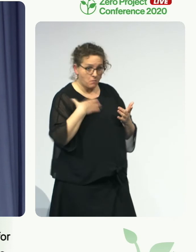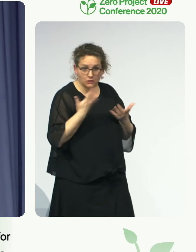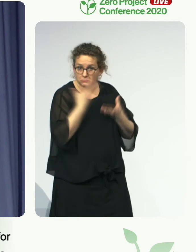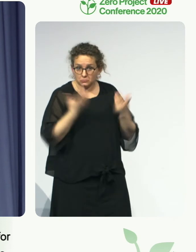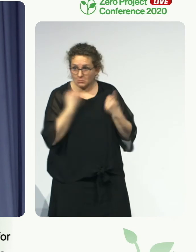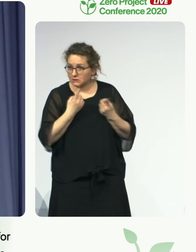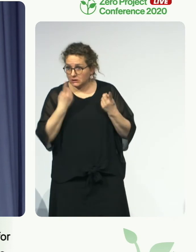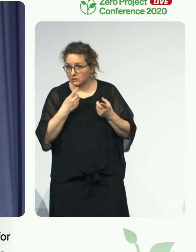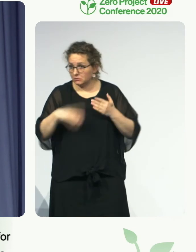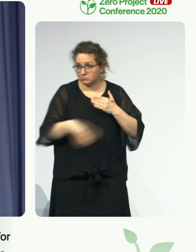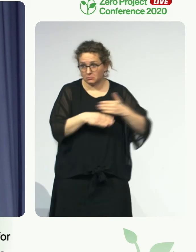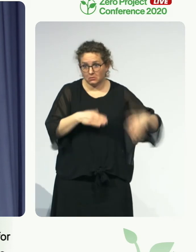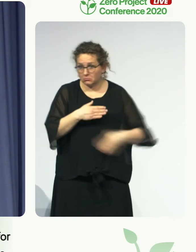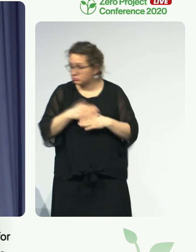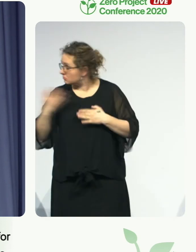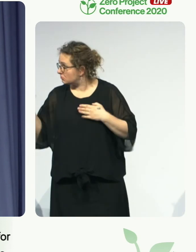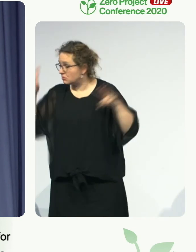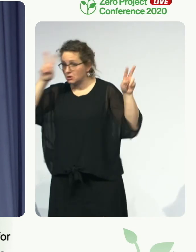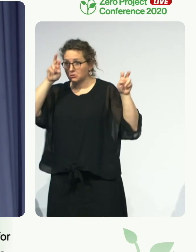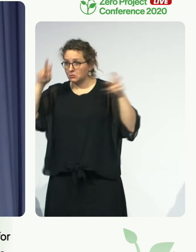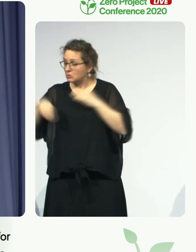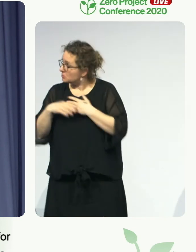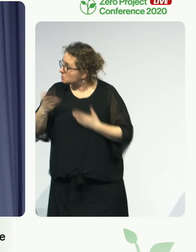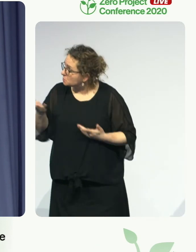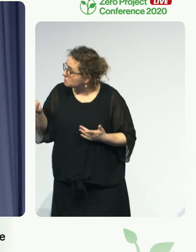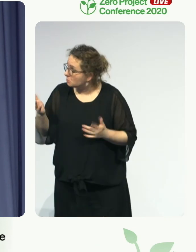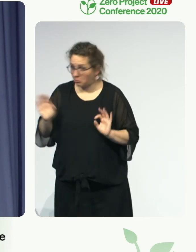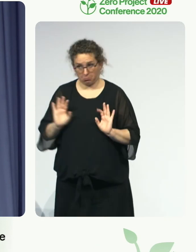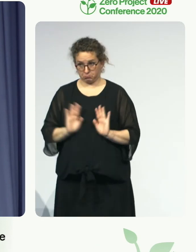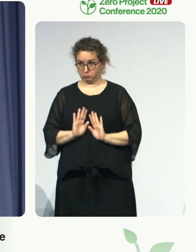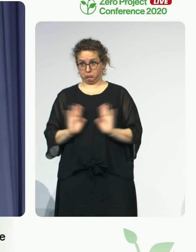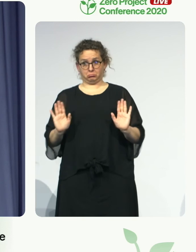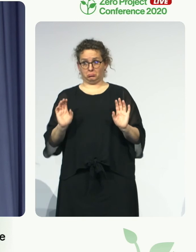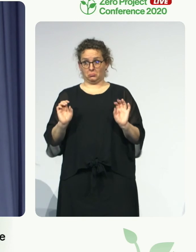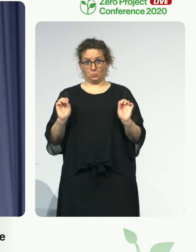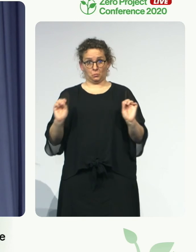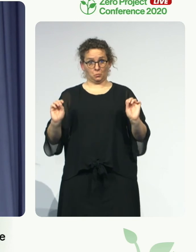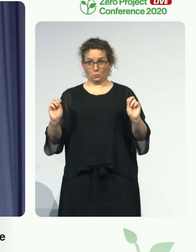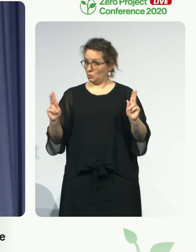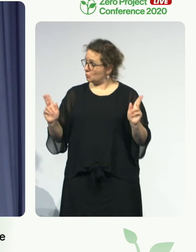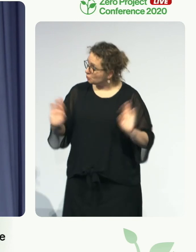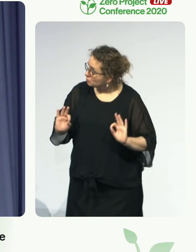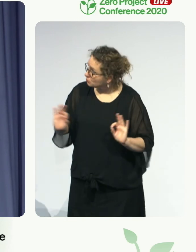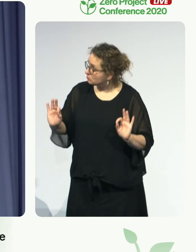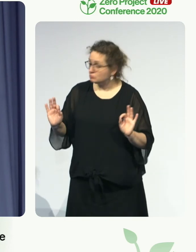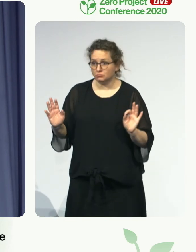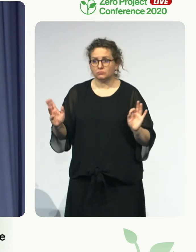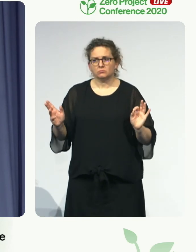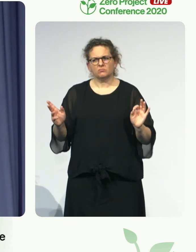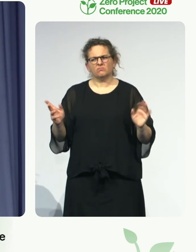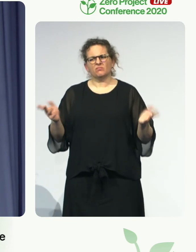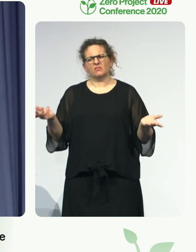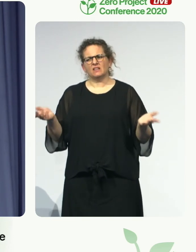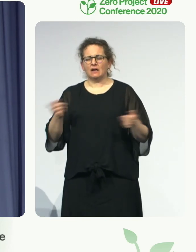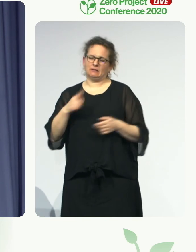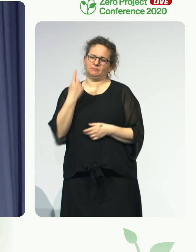any comments related to that question. No. All right, I will. Screening and